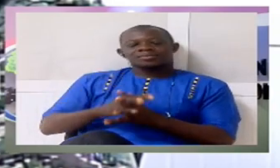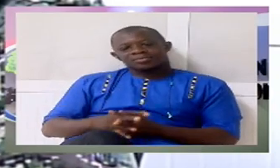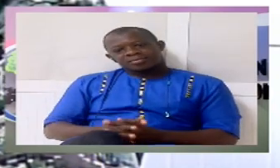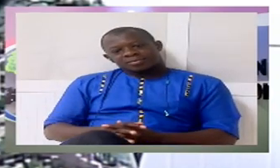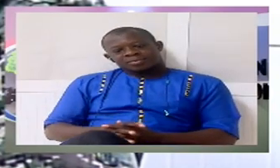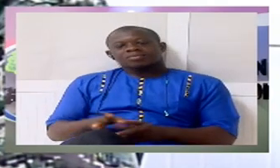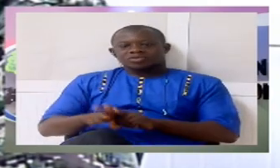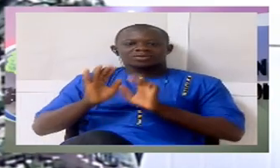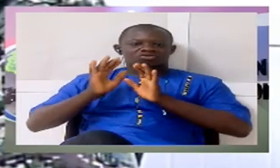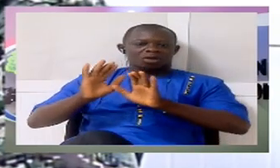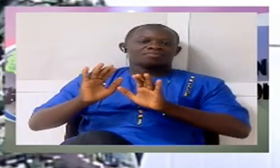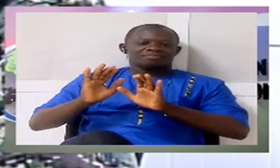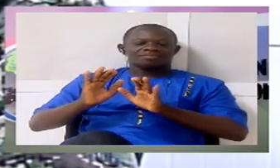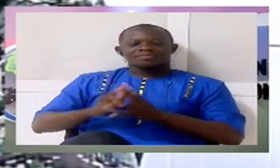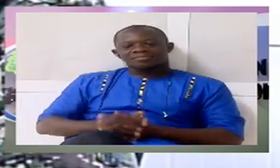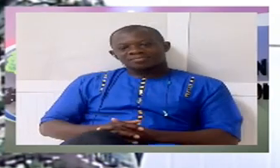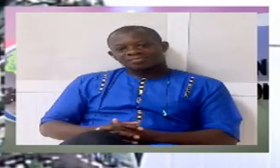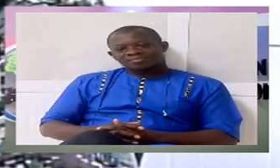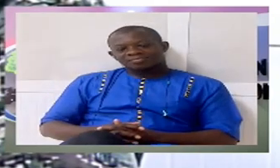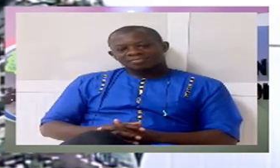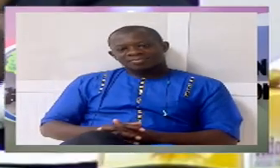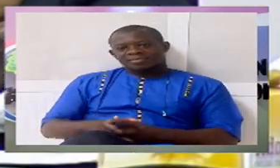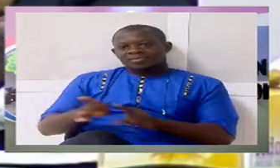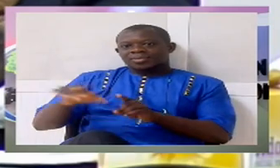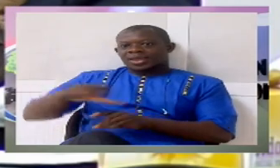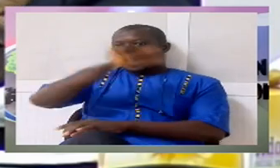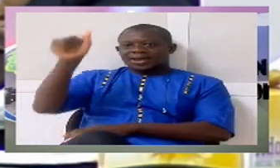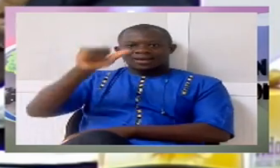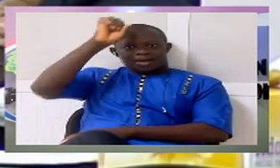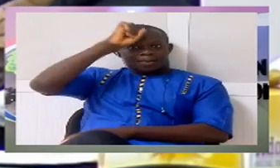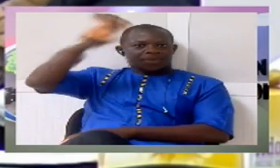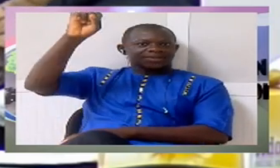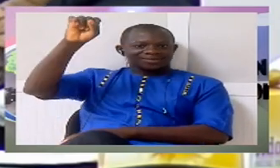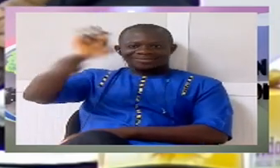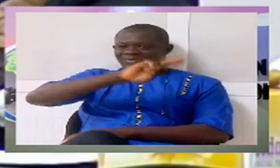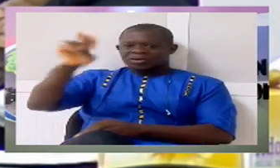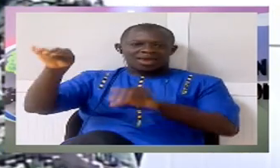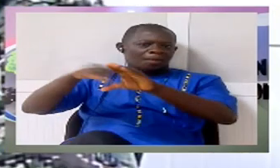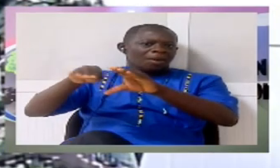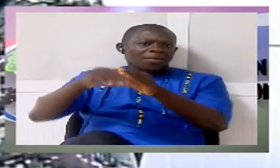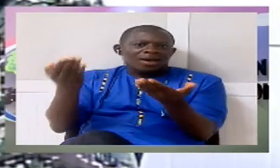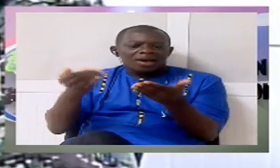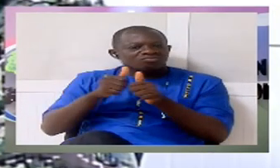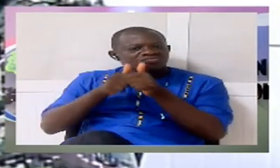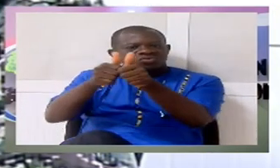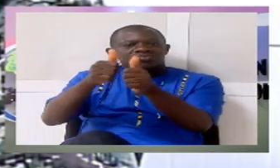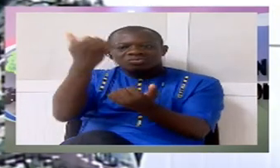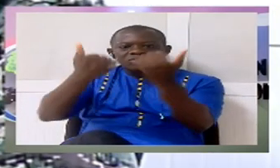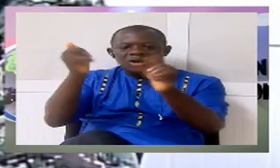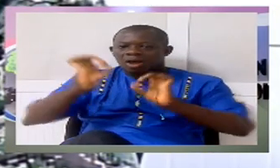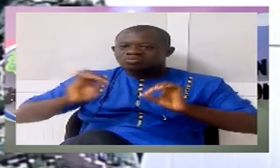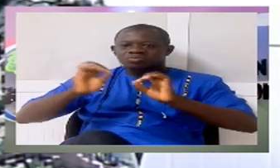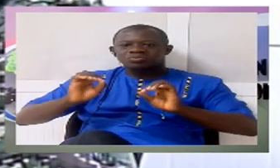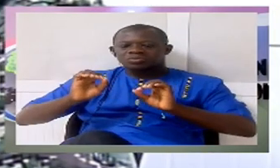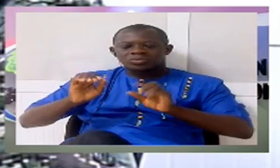back. And parked. And the president was not even in the convoy. President bi sax jamana joju nekoton